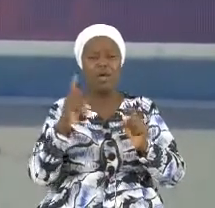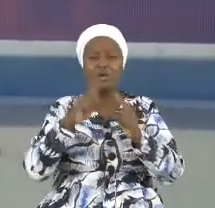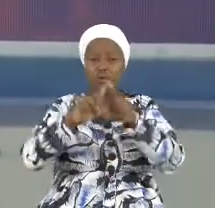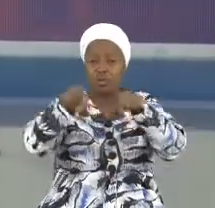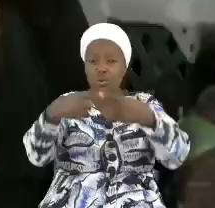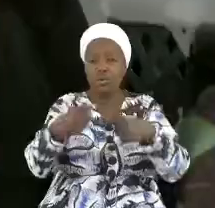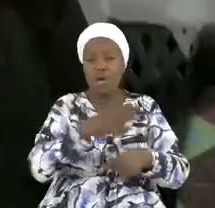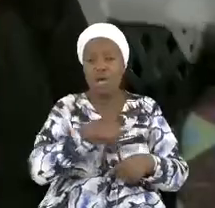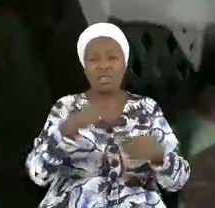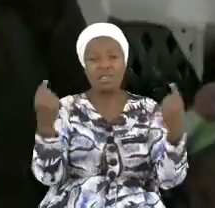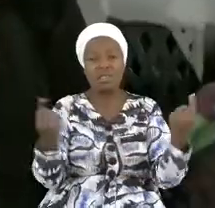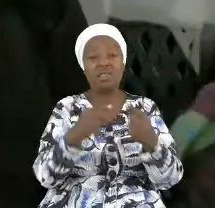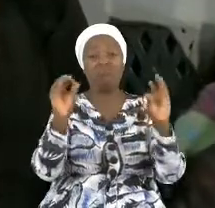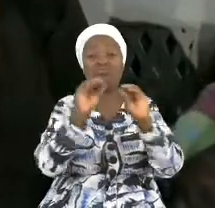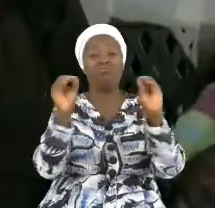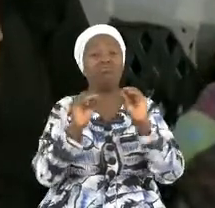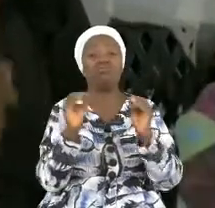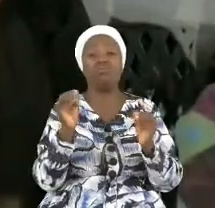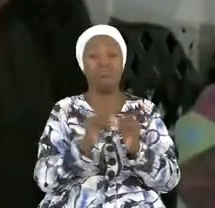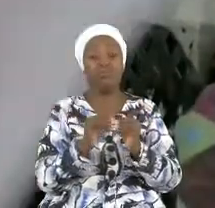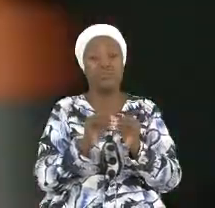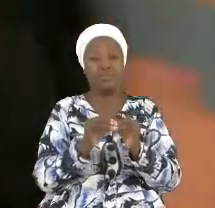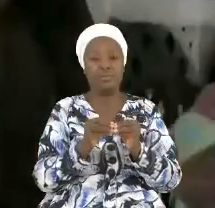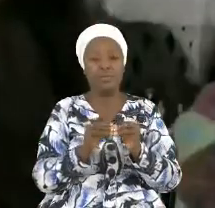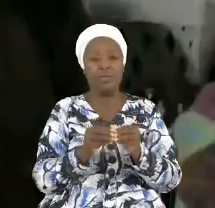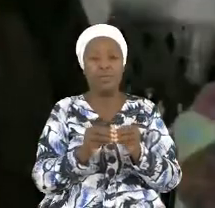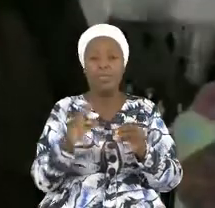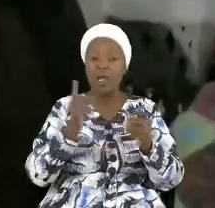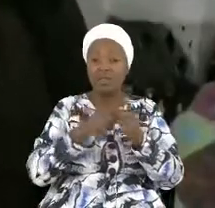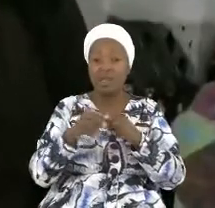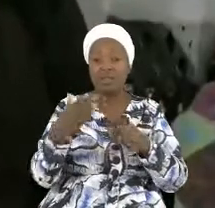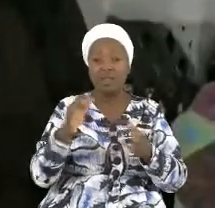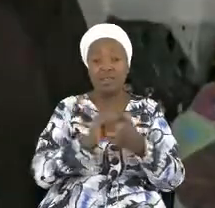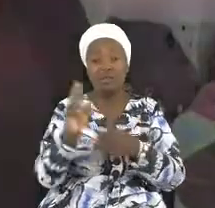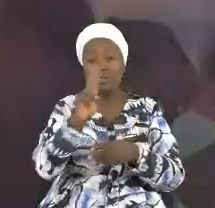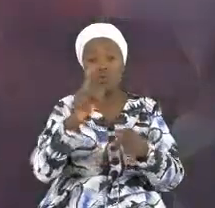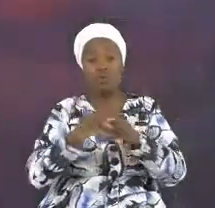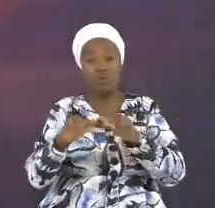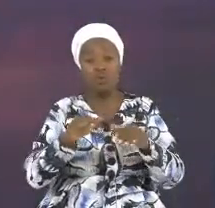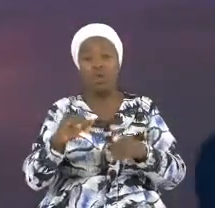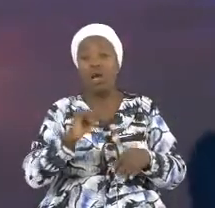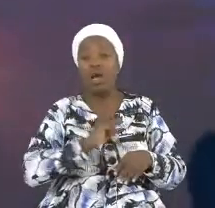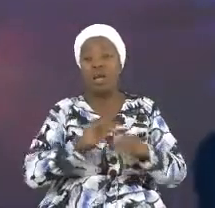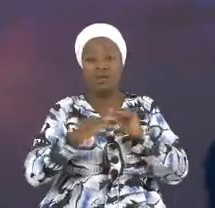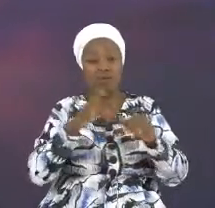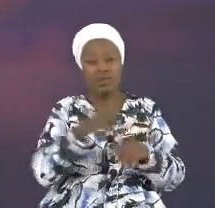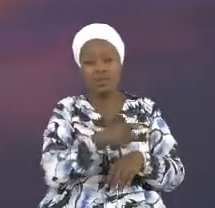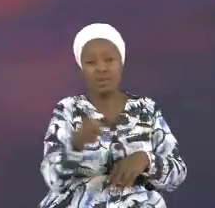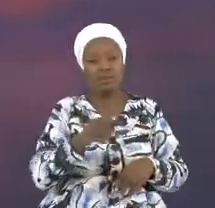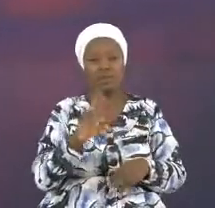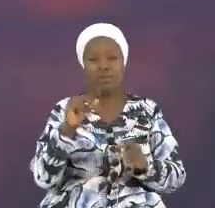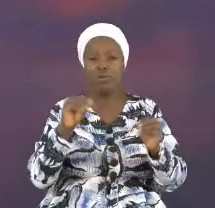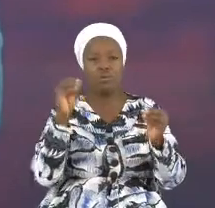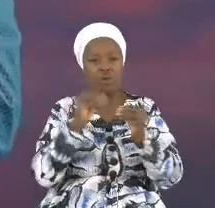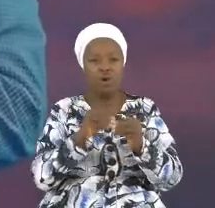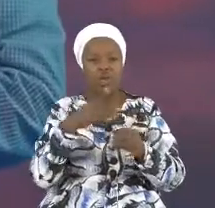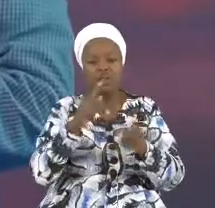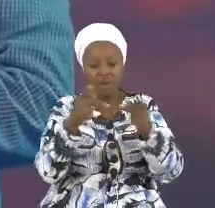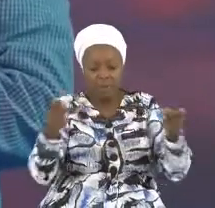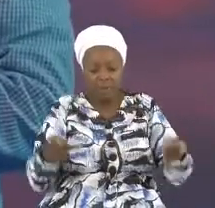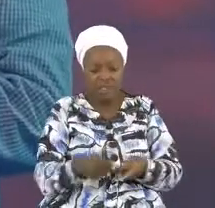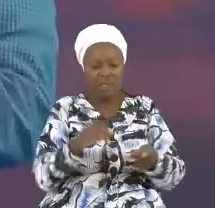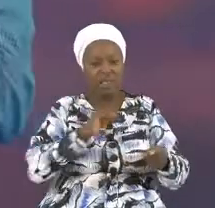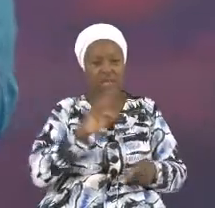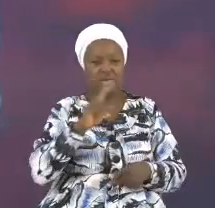more. Amen. And the things I used to do, I do them no more. The places I used to go, I go there